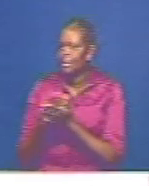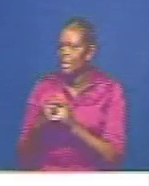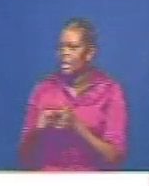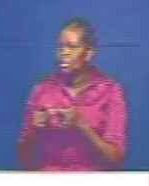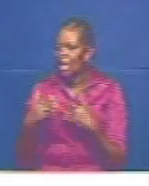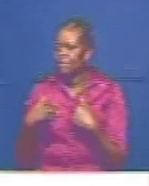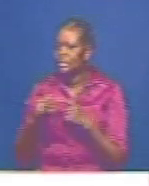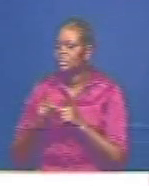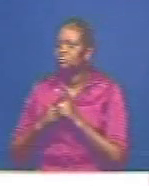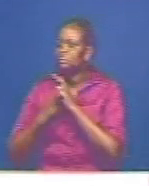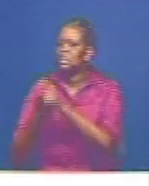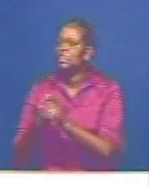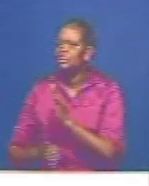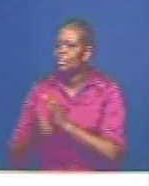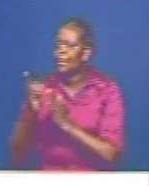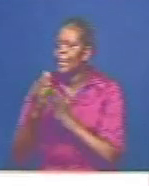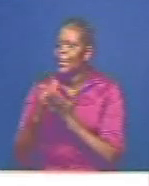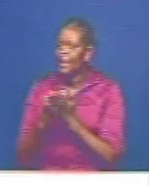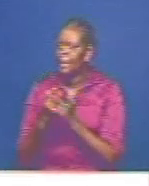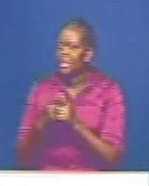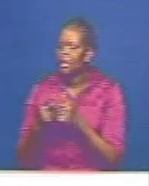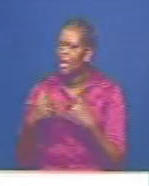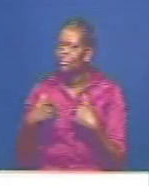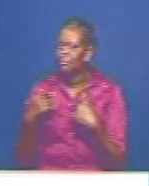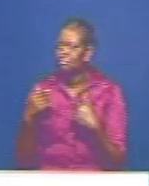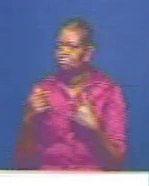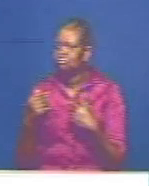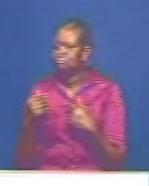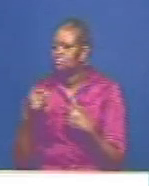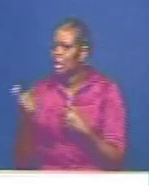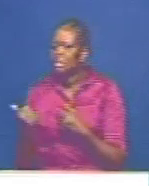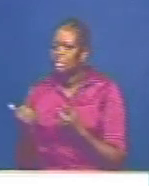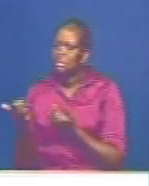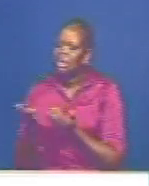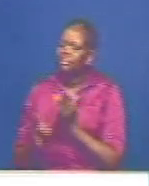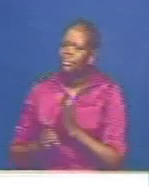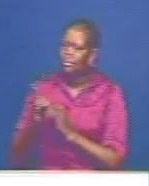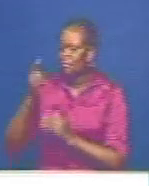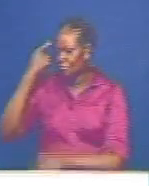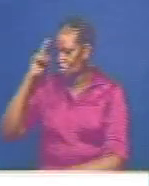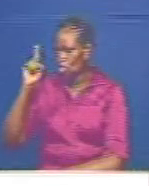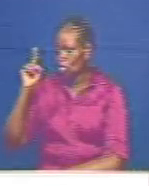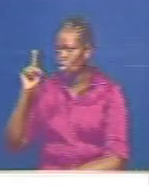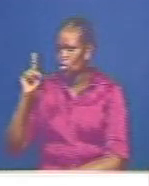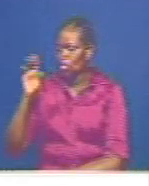have a talent development program over there, and we also have an enterprise development for the women. Mm-hmm. Yes. And just